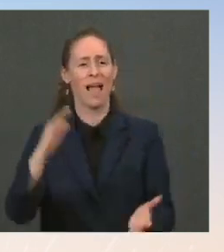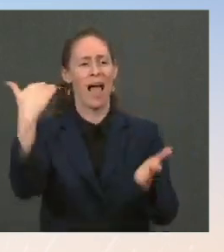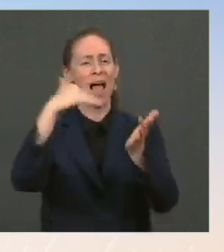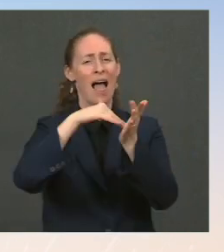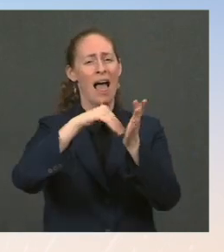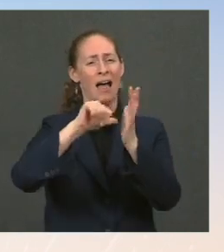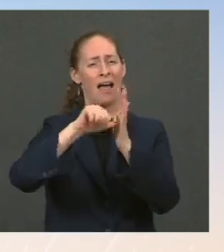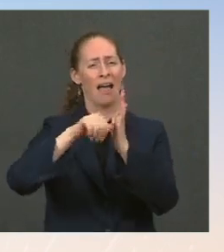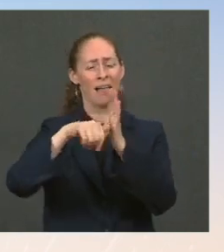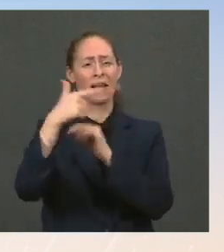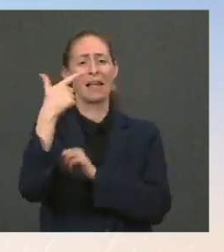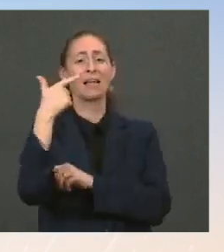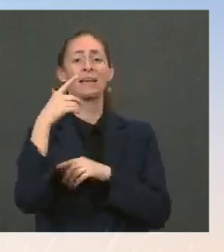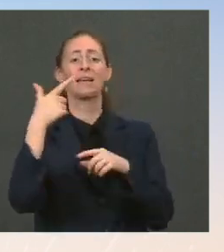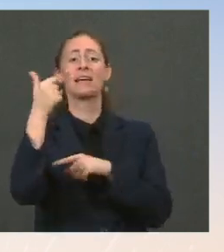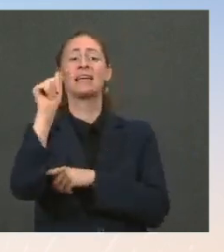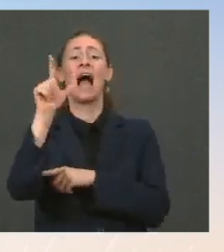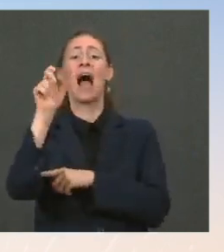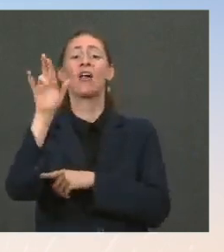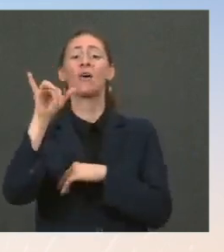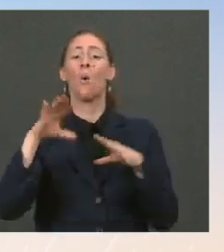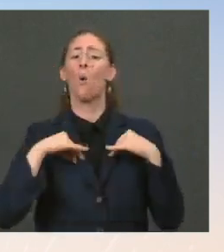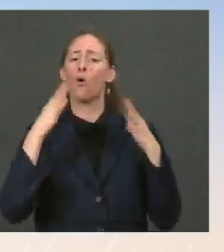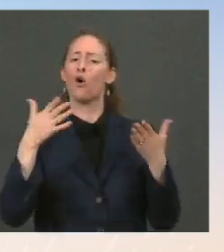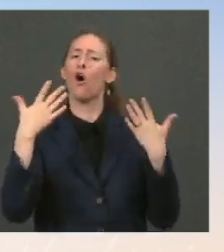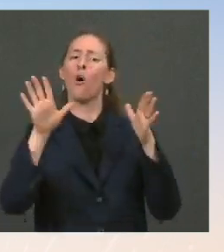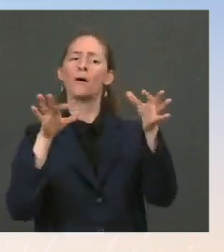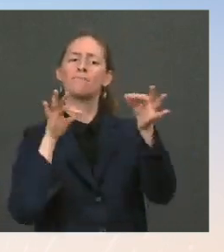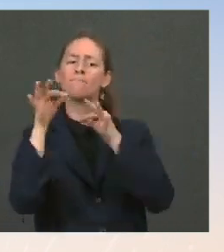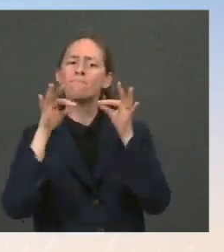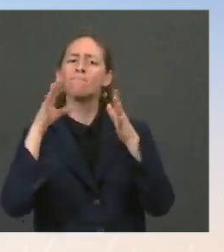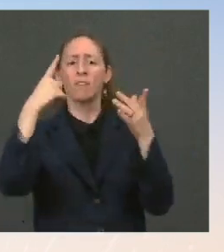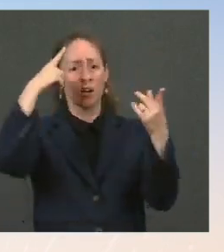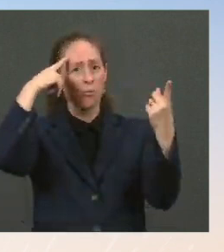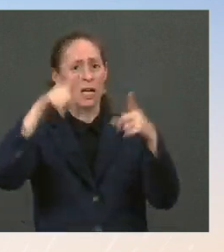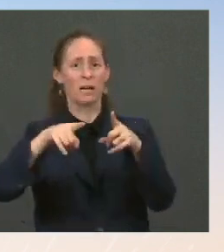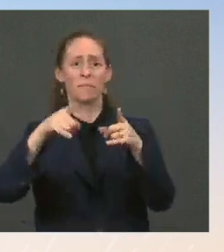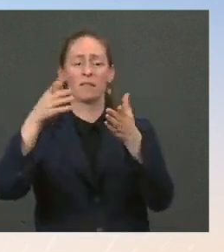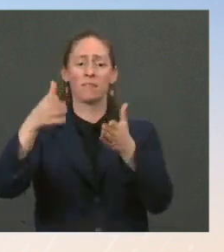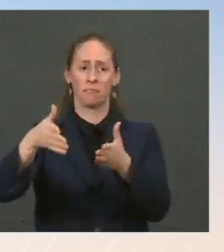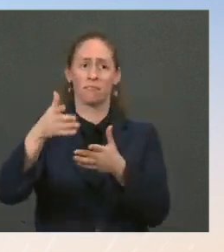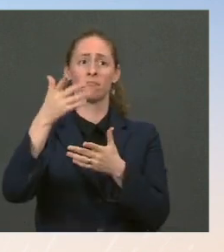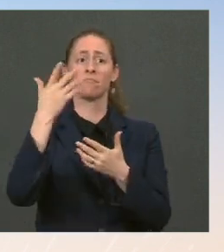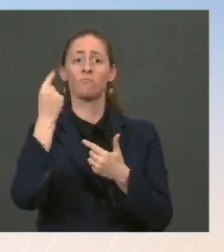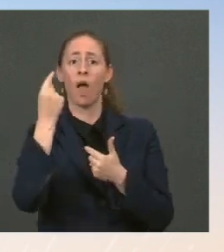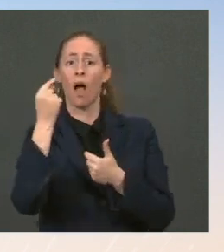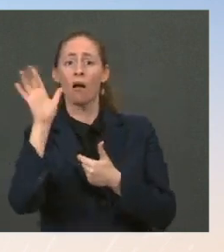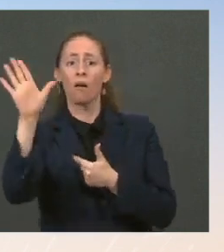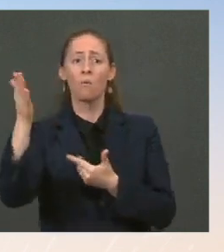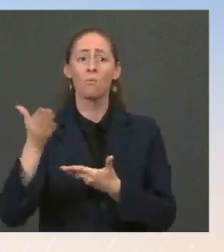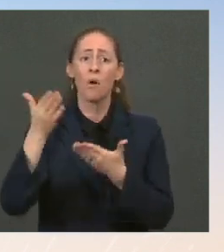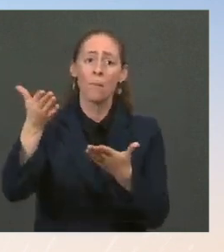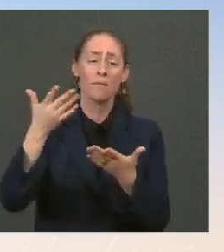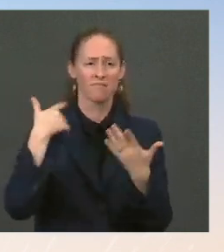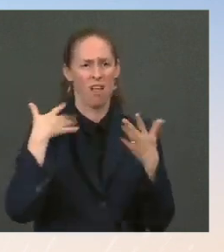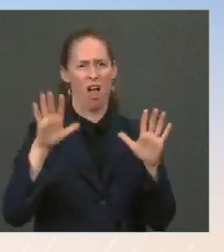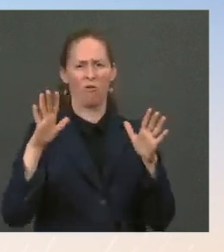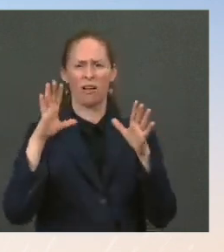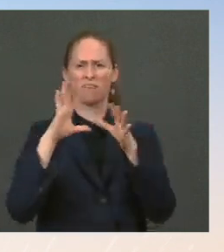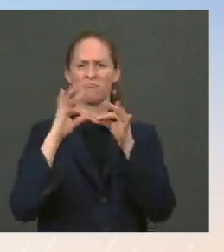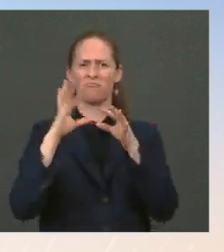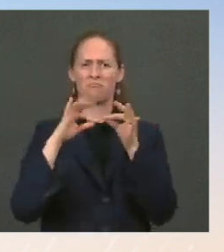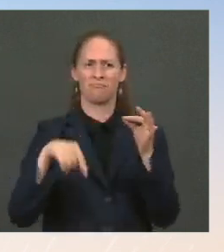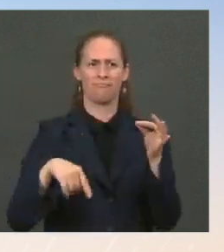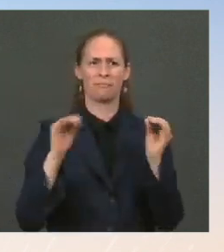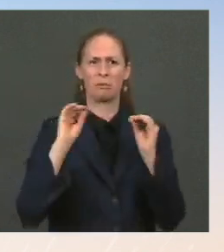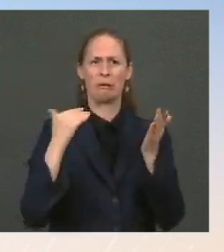to the specifics, what the gallerist has agreed to, and what recommendations were made. I've done that several times. I don't have additional details for